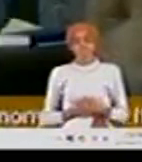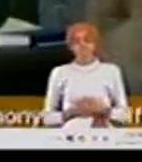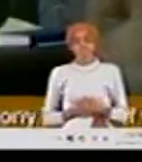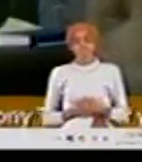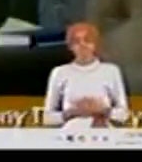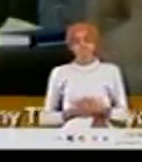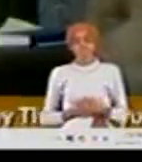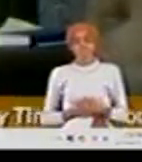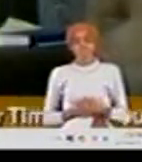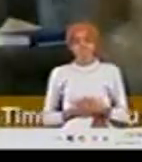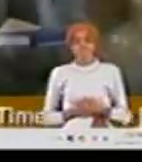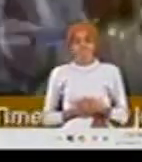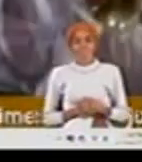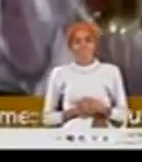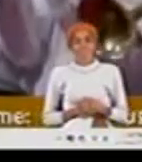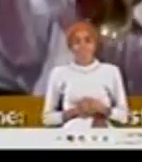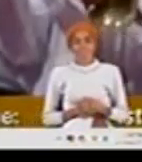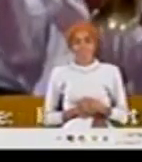serve